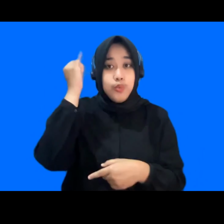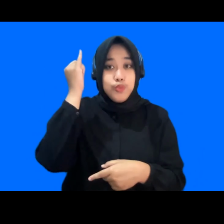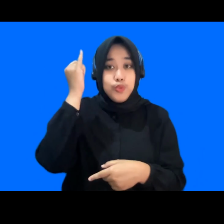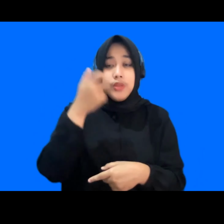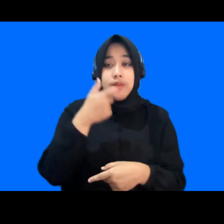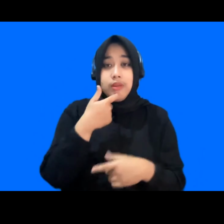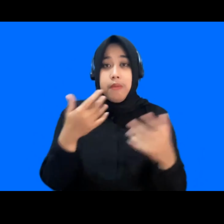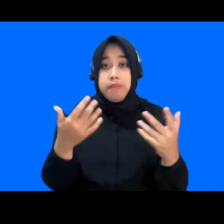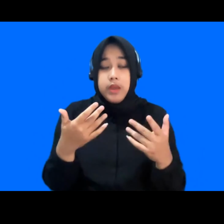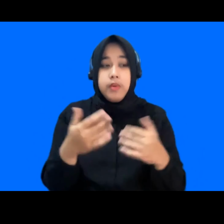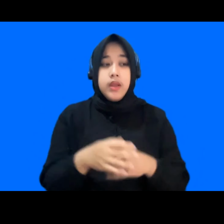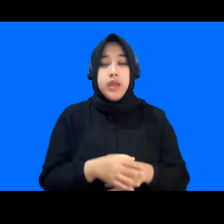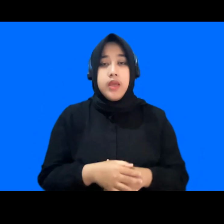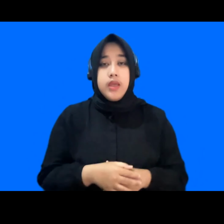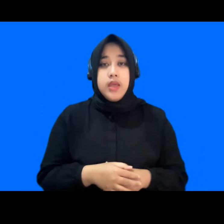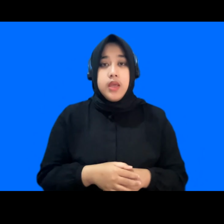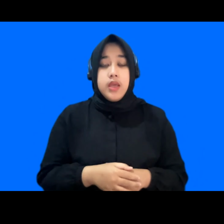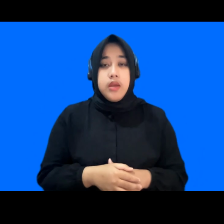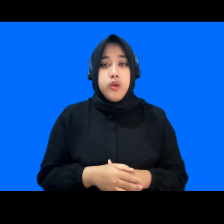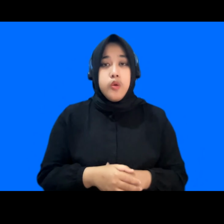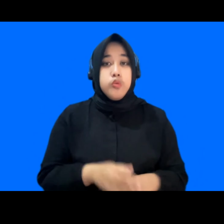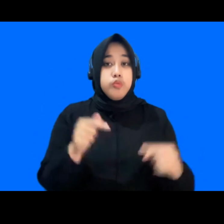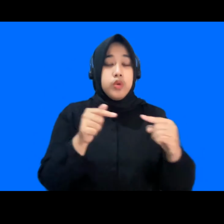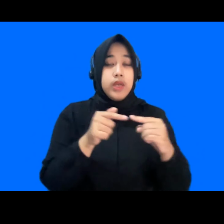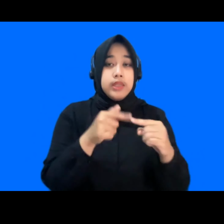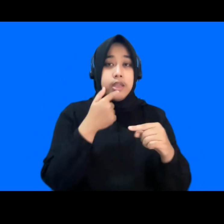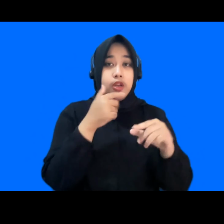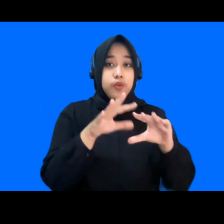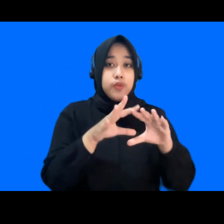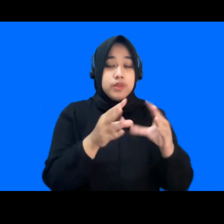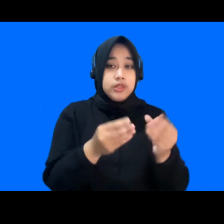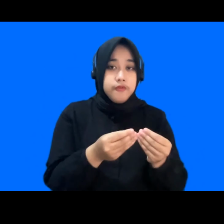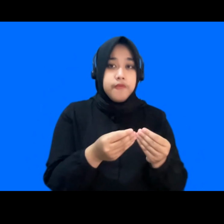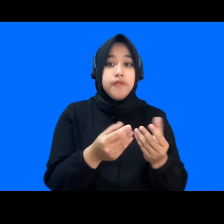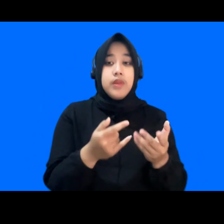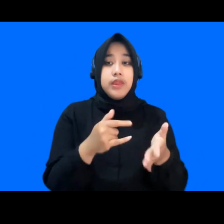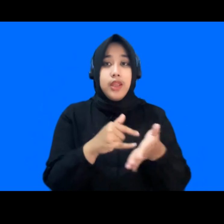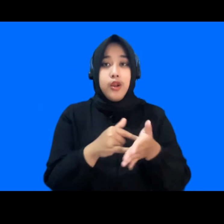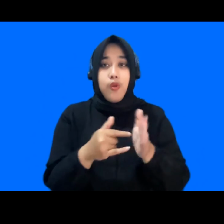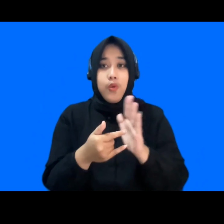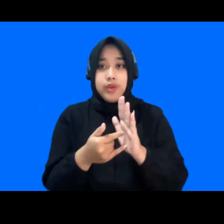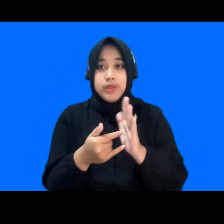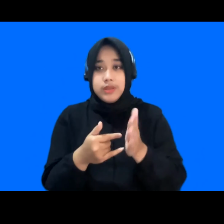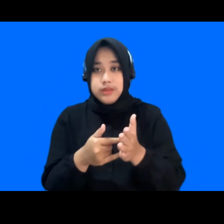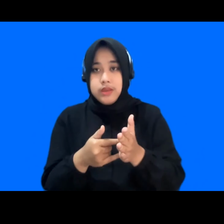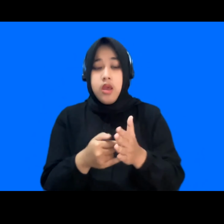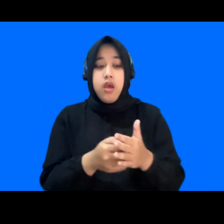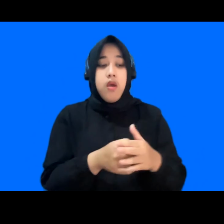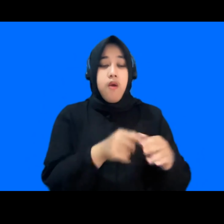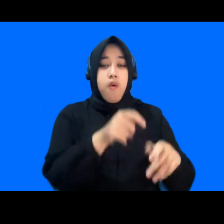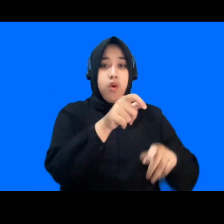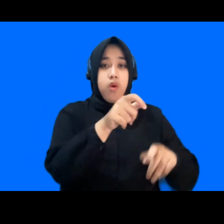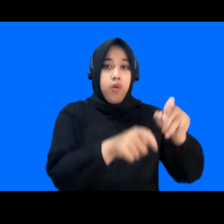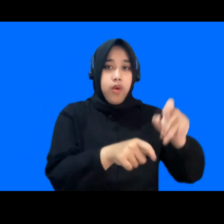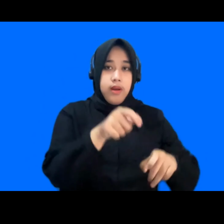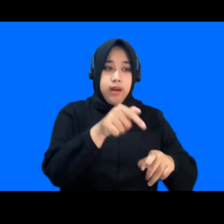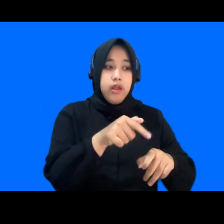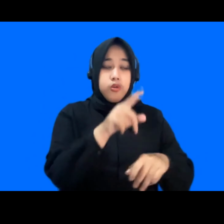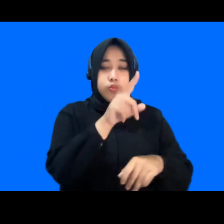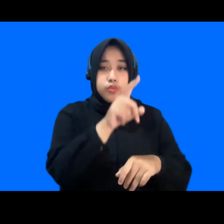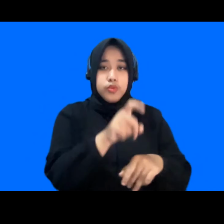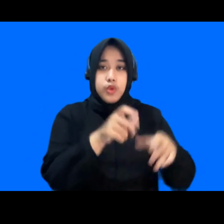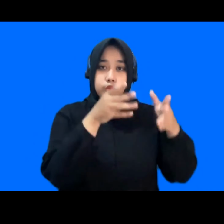and inclusiveness for women and girls, people with disabilities, minorities, elderly and children,